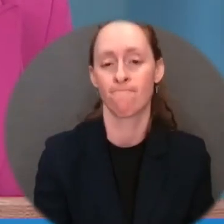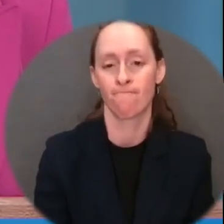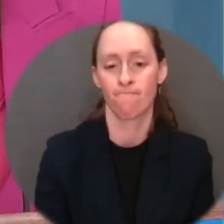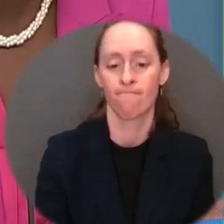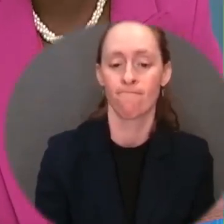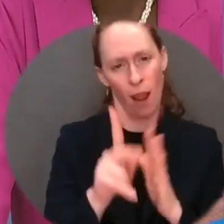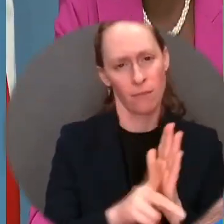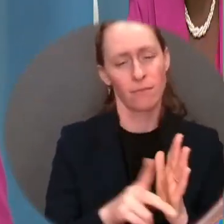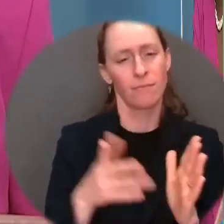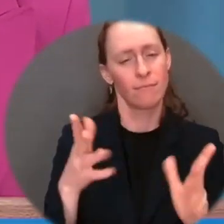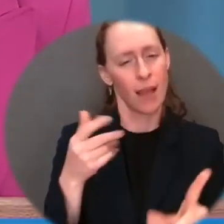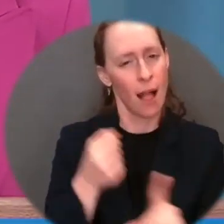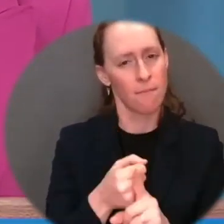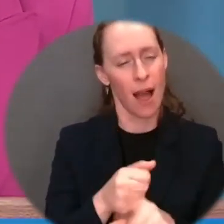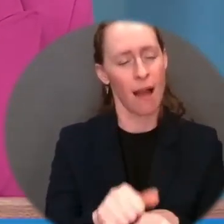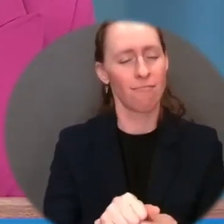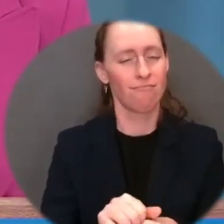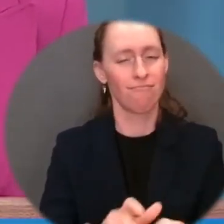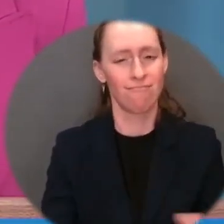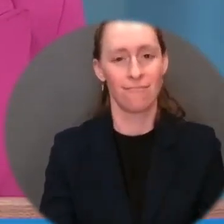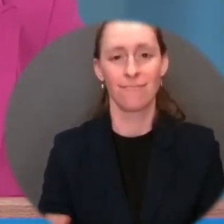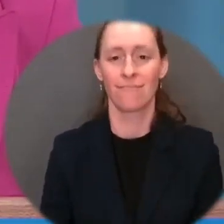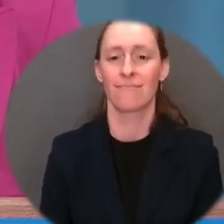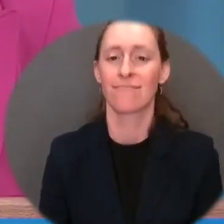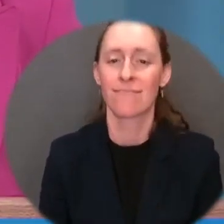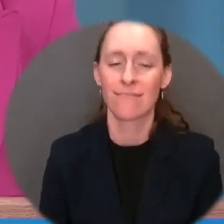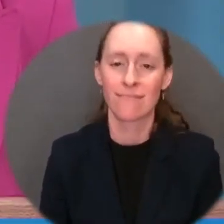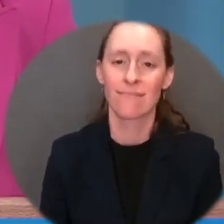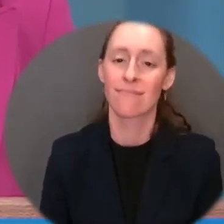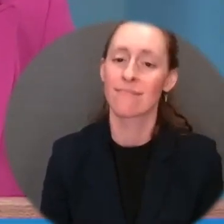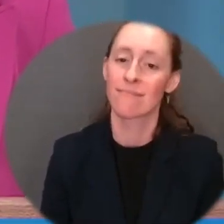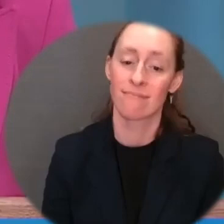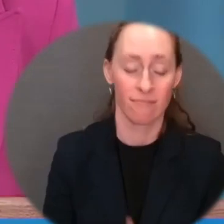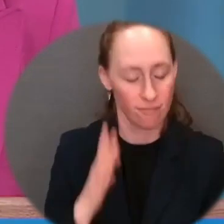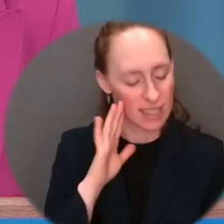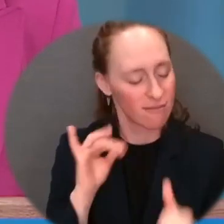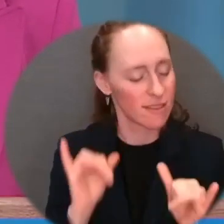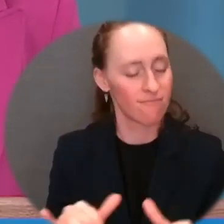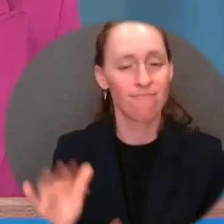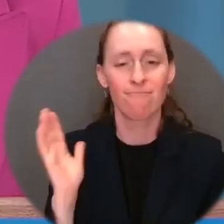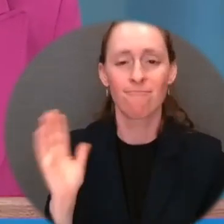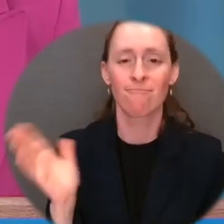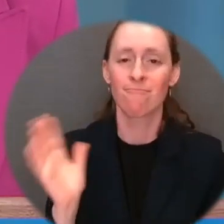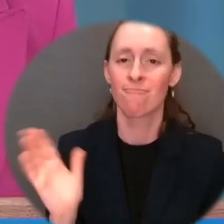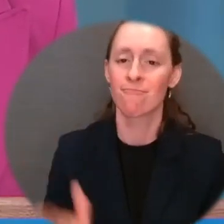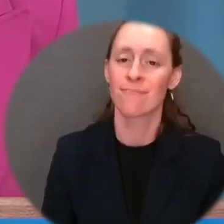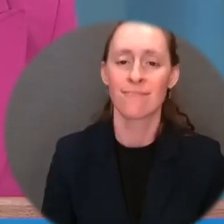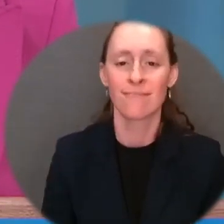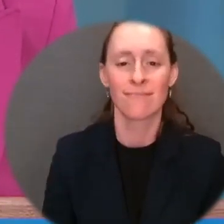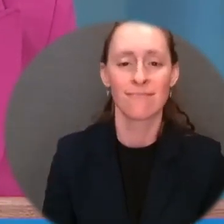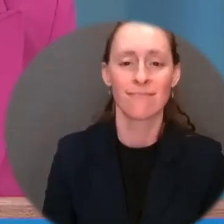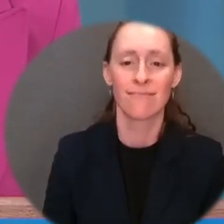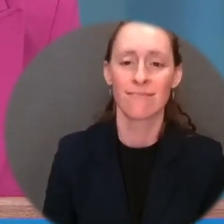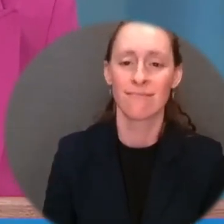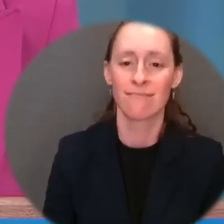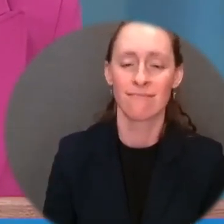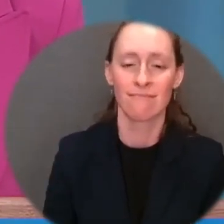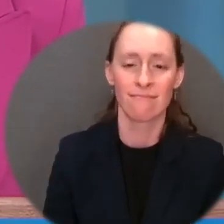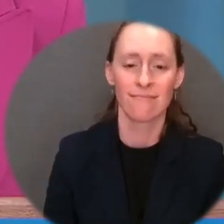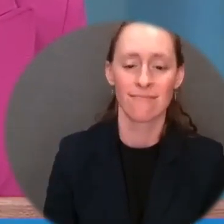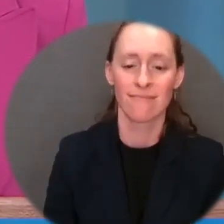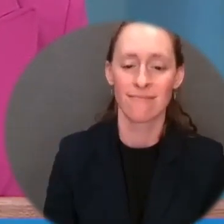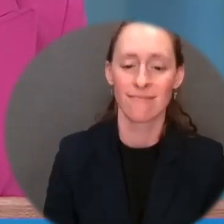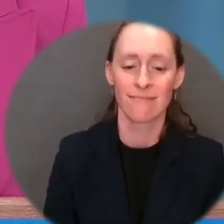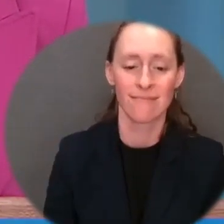agenda in 2020. And so you're going to continue to hear him say this. He said this the past year or the past several